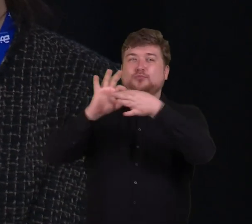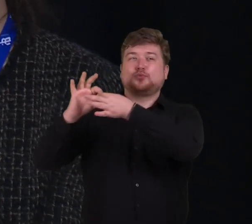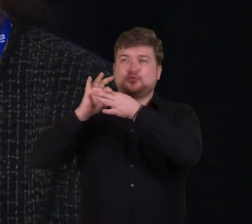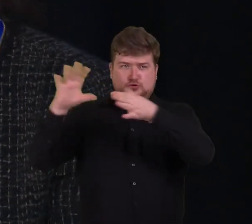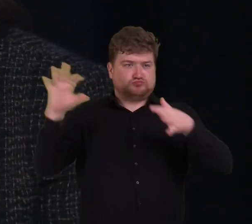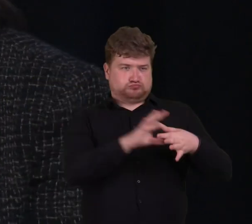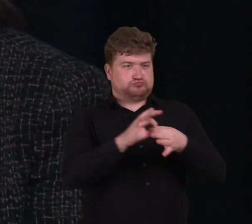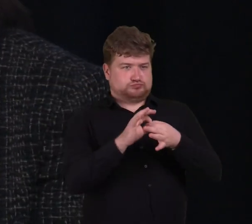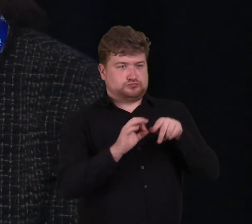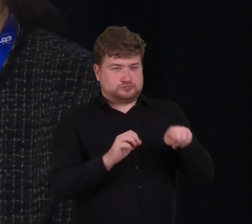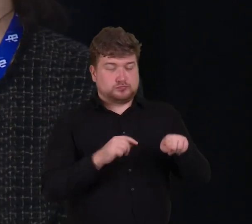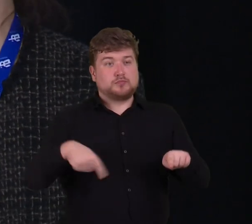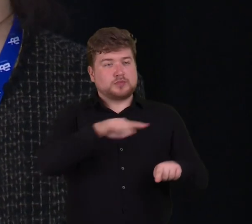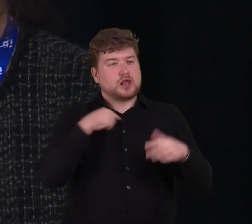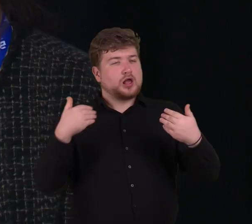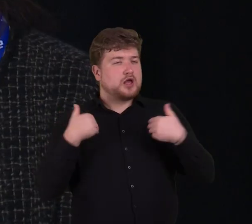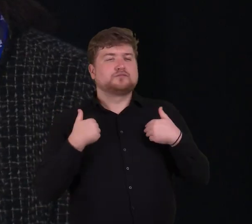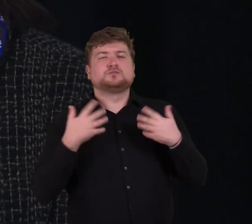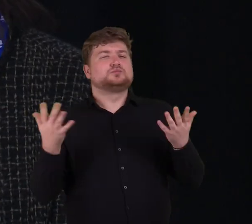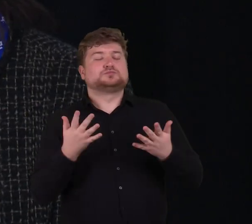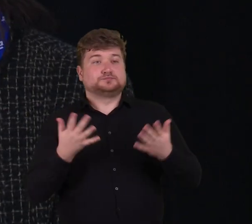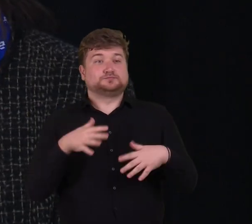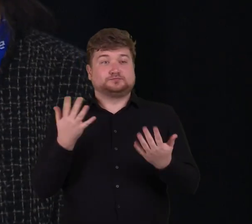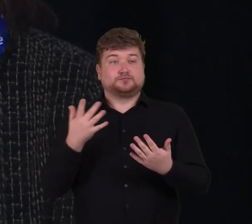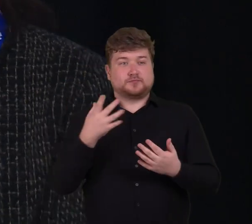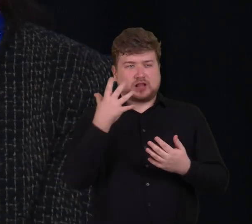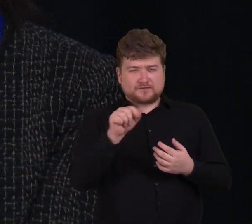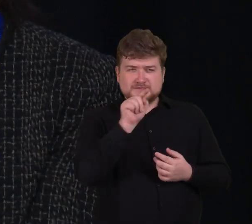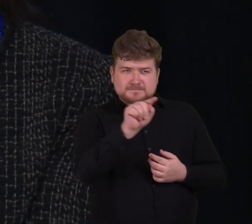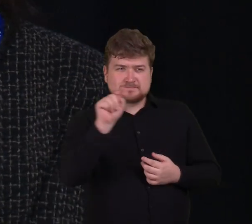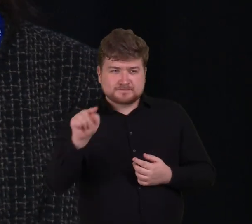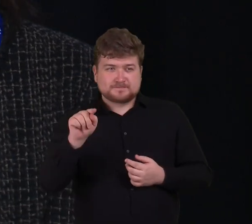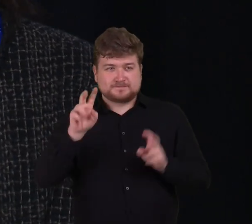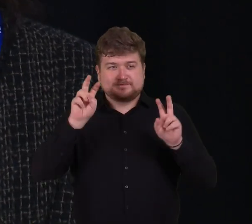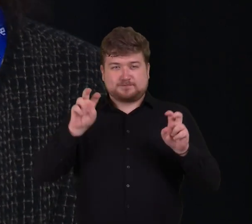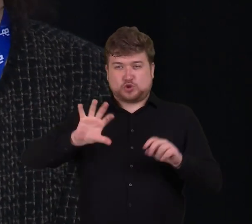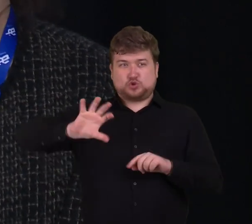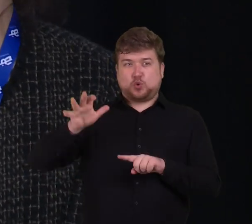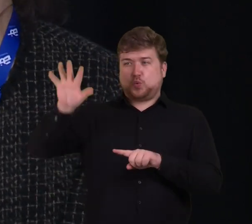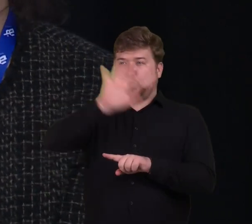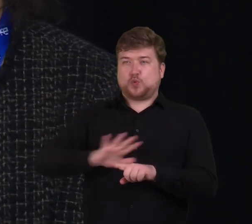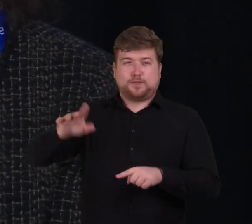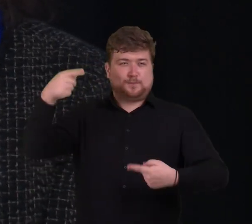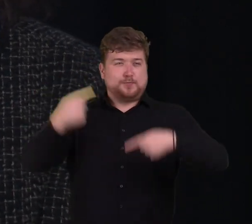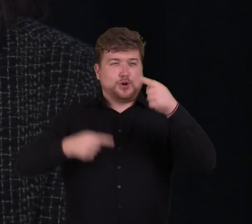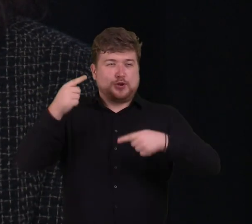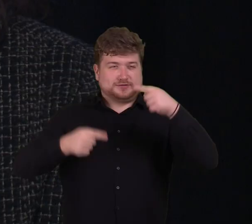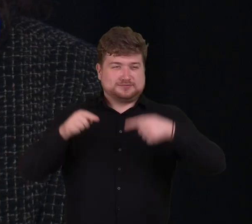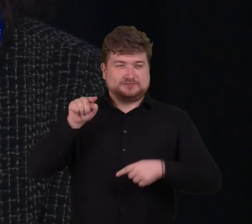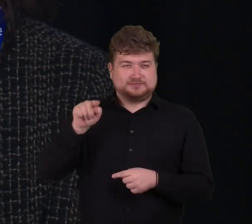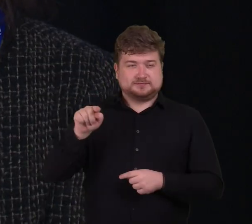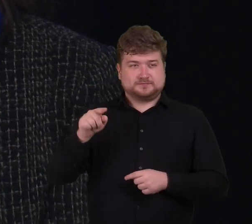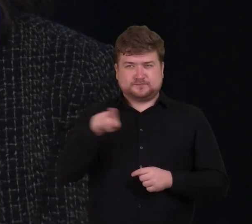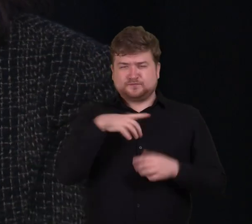and it's ANCT, created in 2020. And the major way of